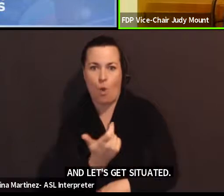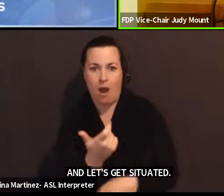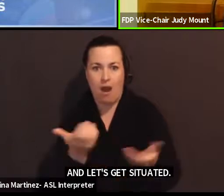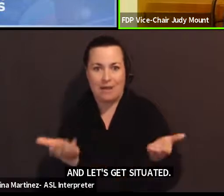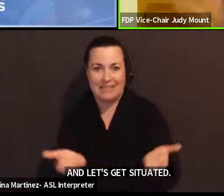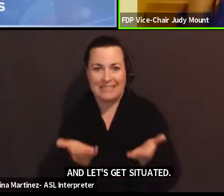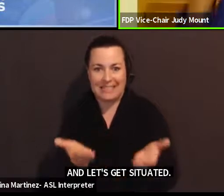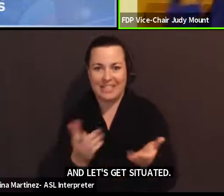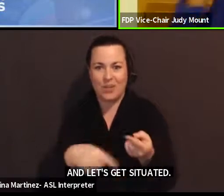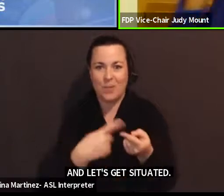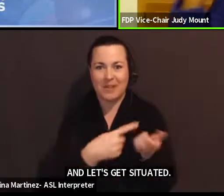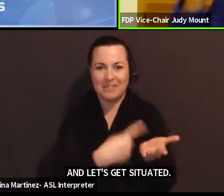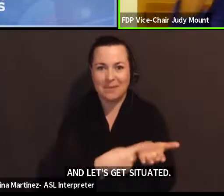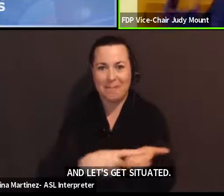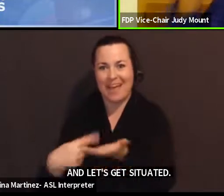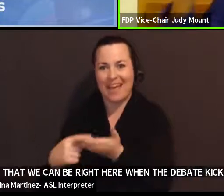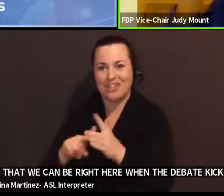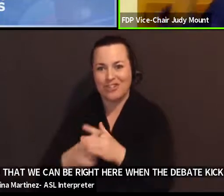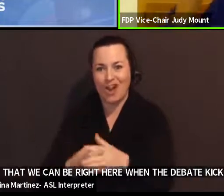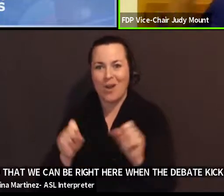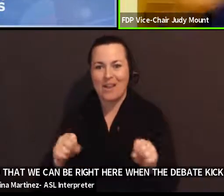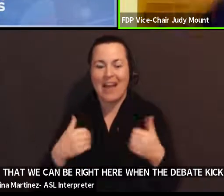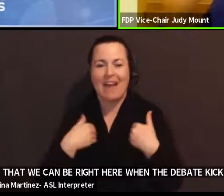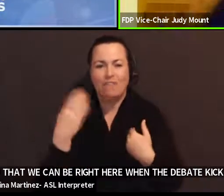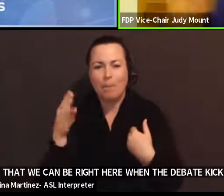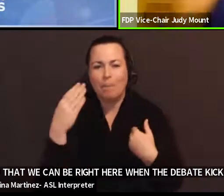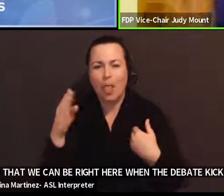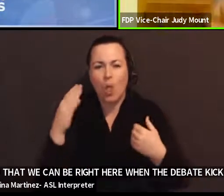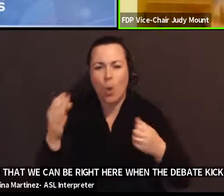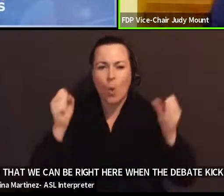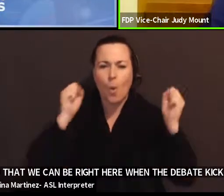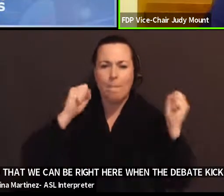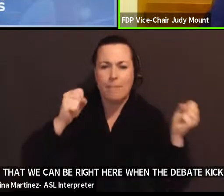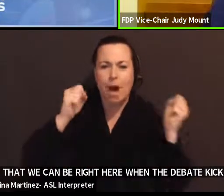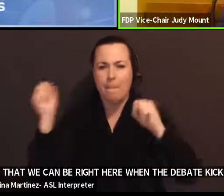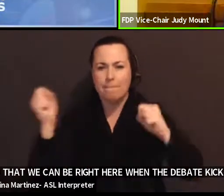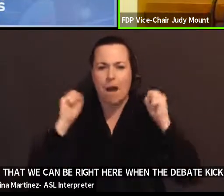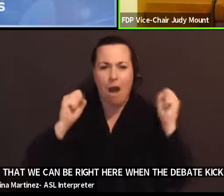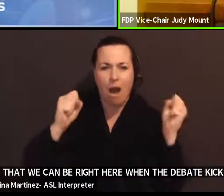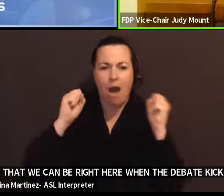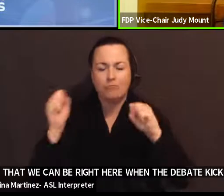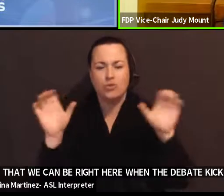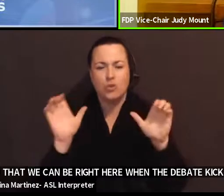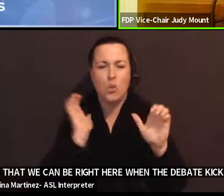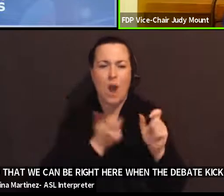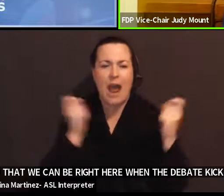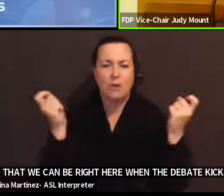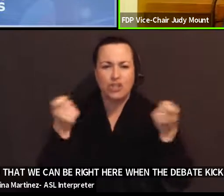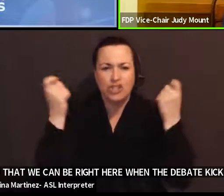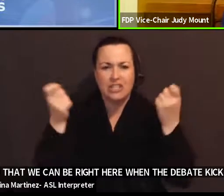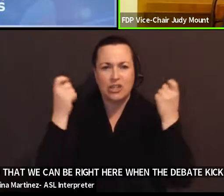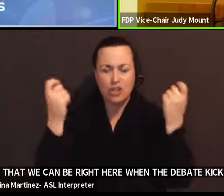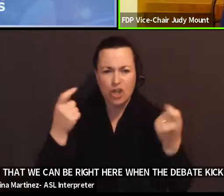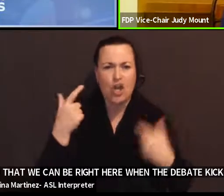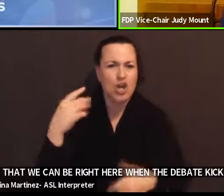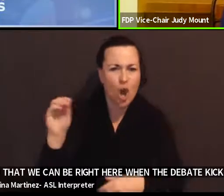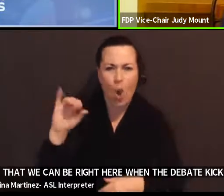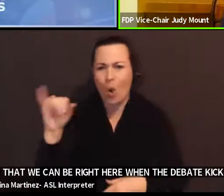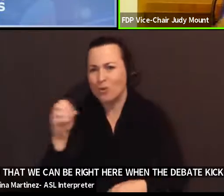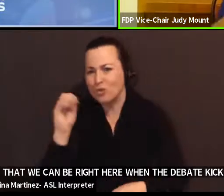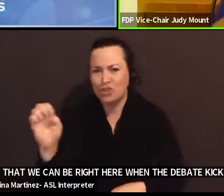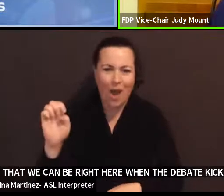kicks off. We can have our blue pom-poms and doing our cheers. Go Joe, go